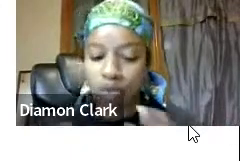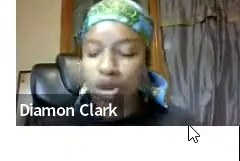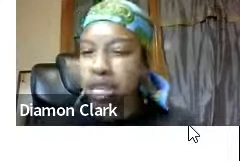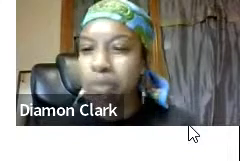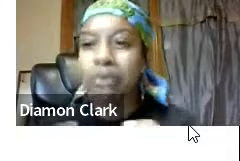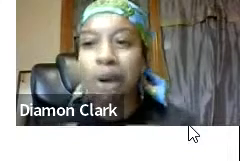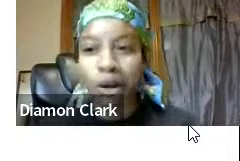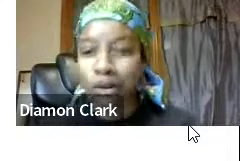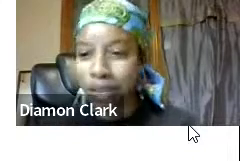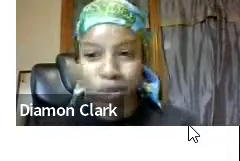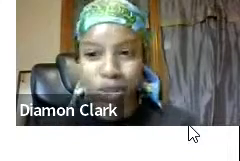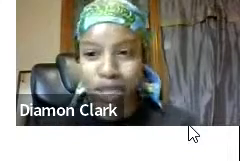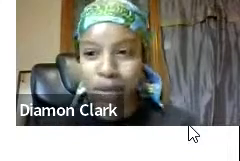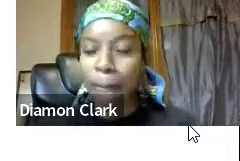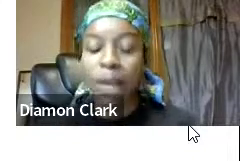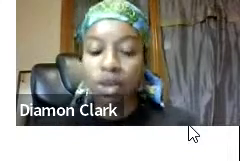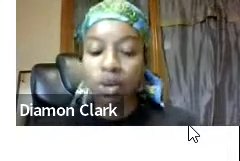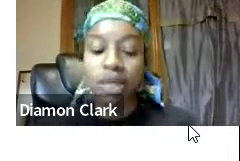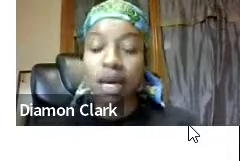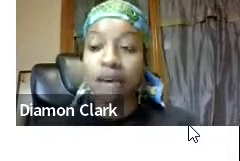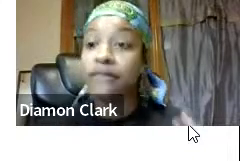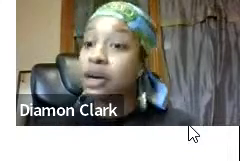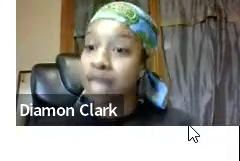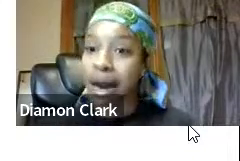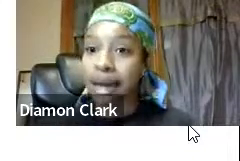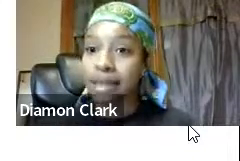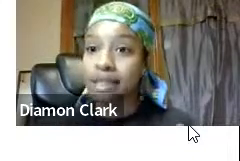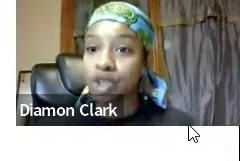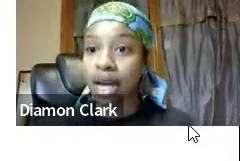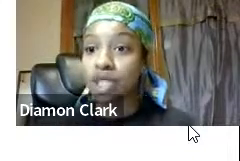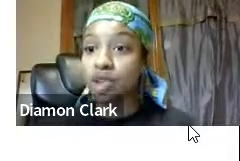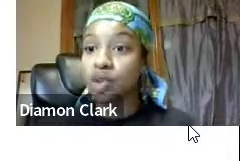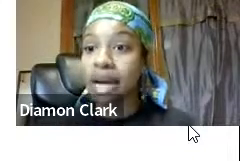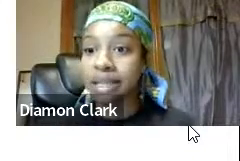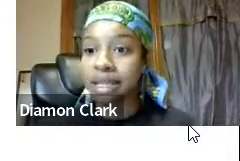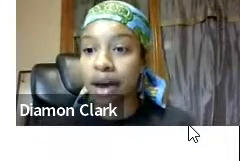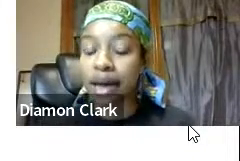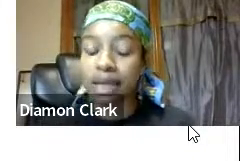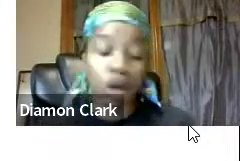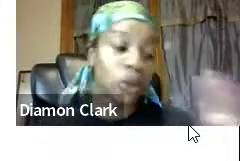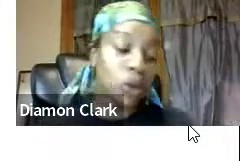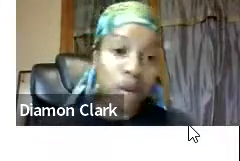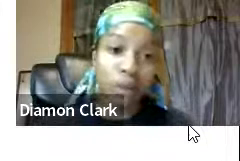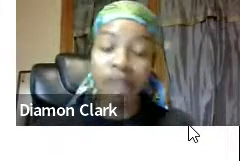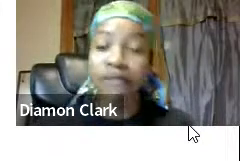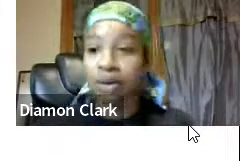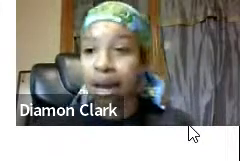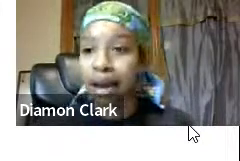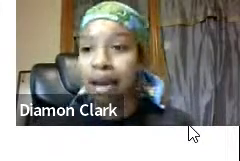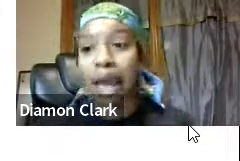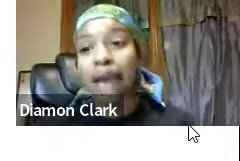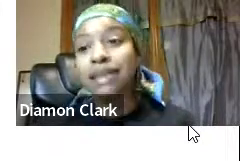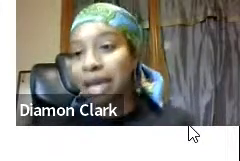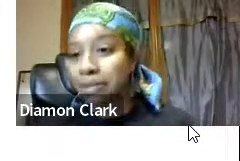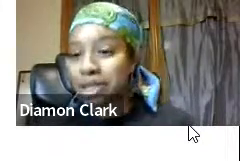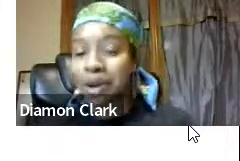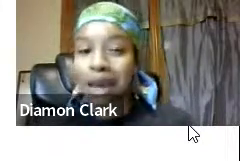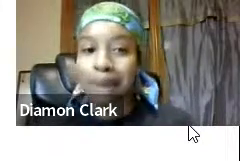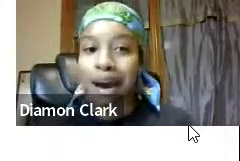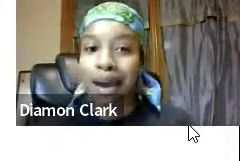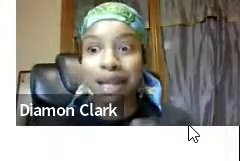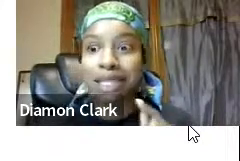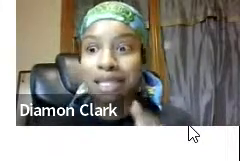So they were really perfect that you could use a field guide to try to identify. So I pulled out my field guide, set